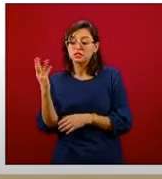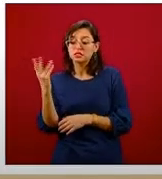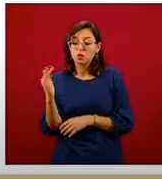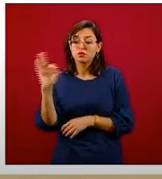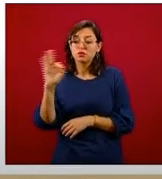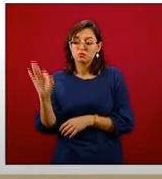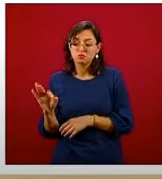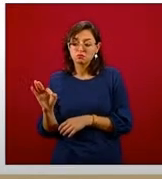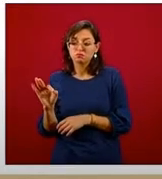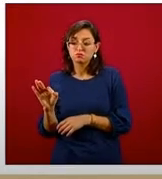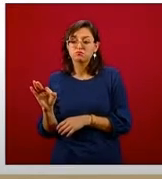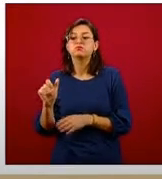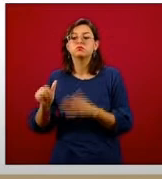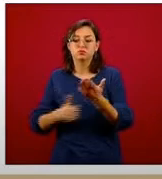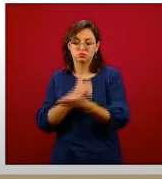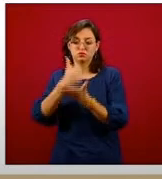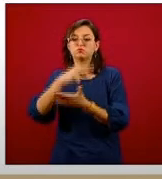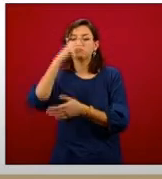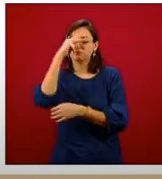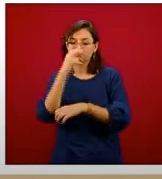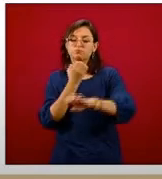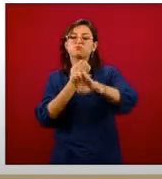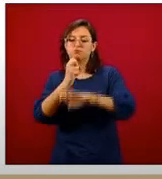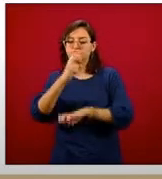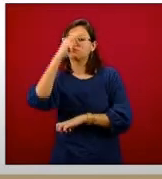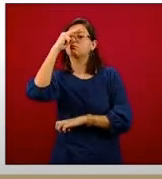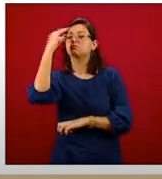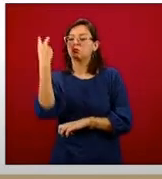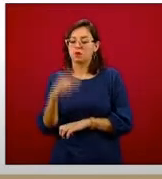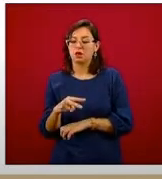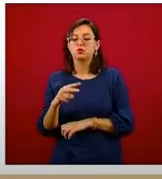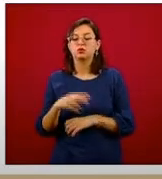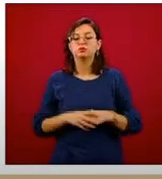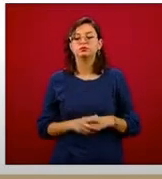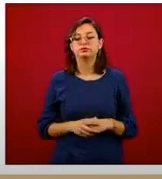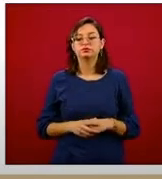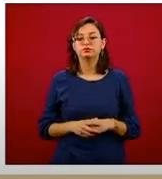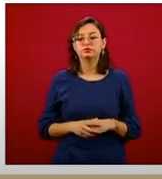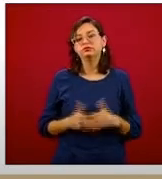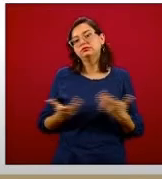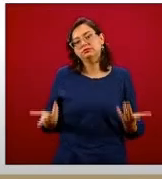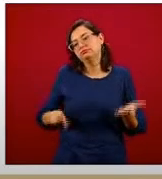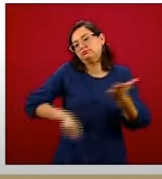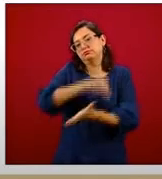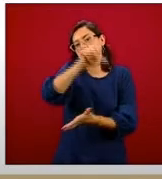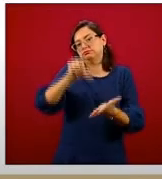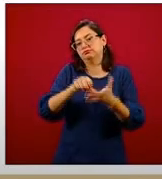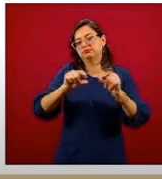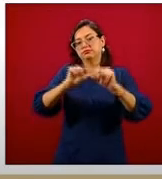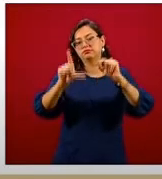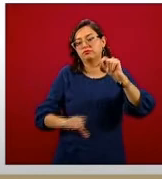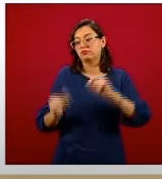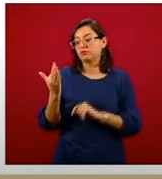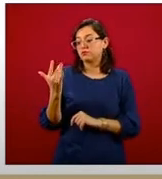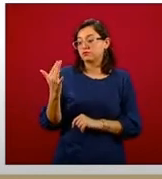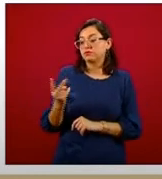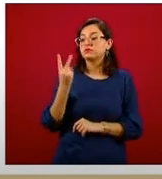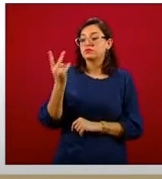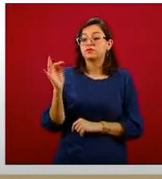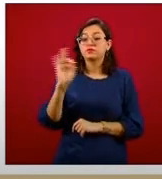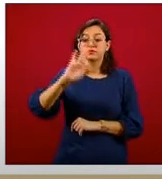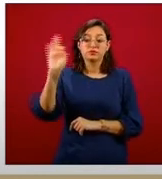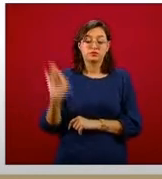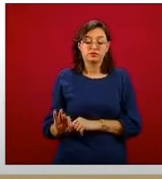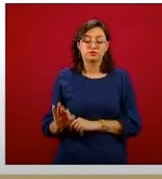suspicious cases. These are still pertaining to Mexico City and the state of Mexico. That is